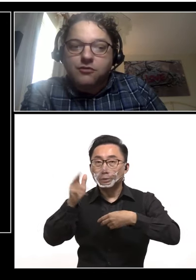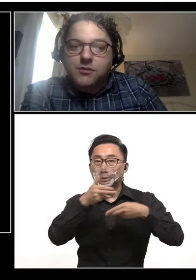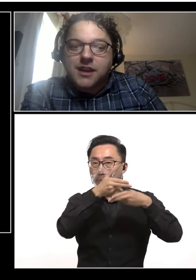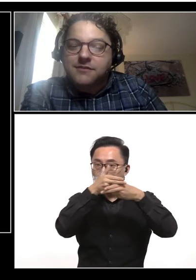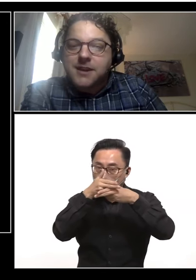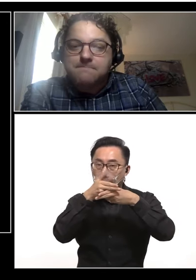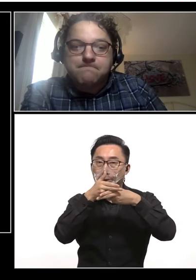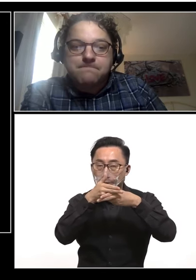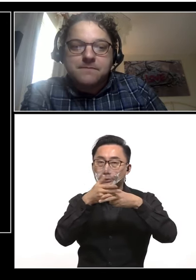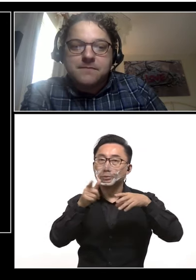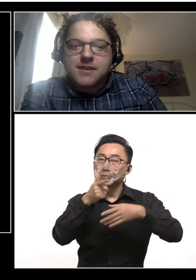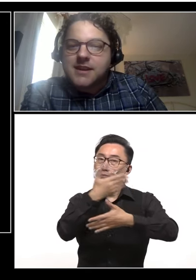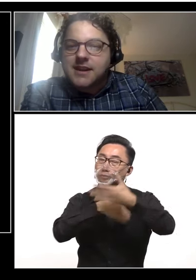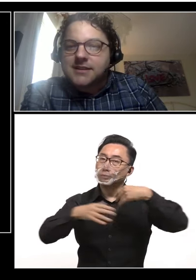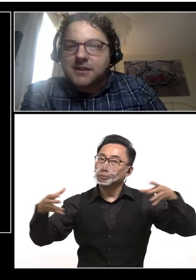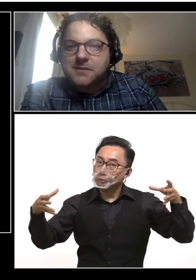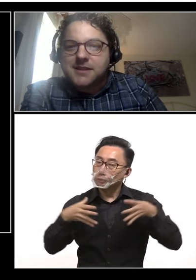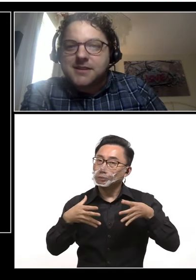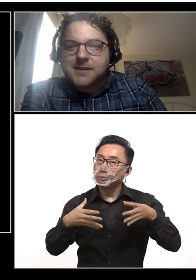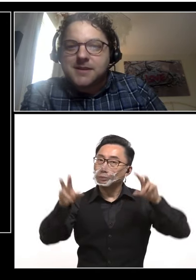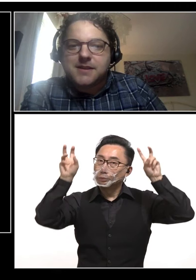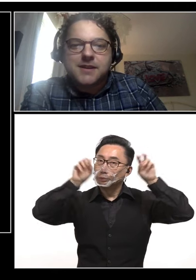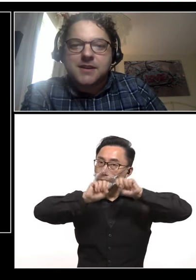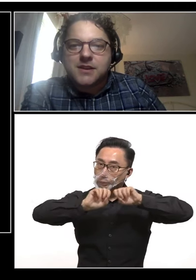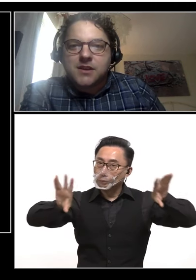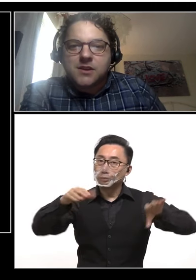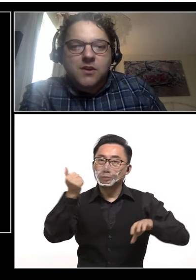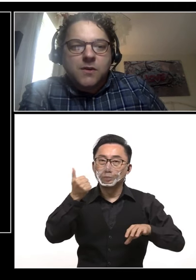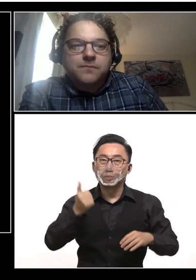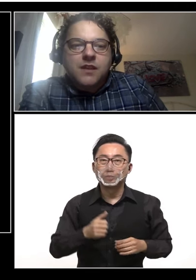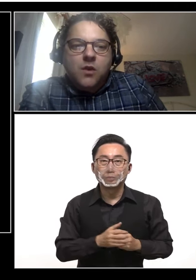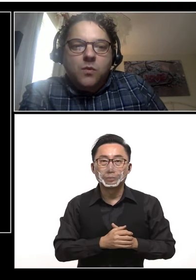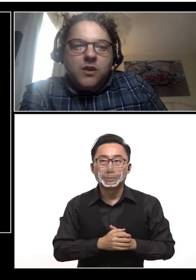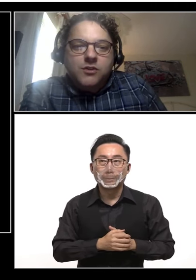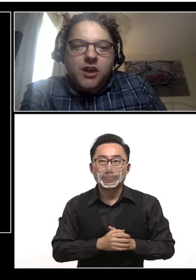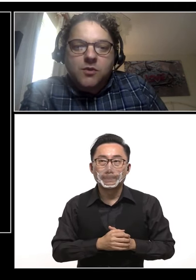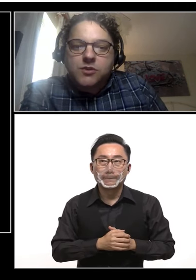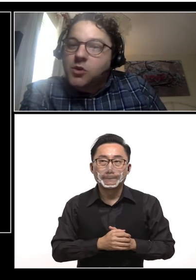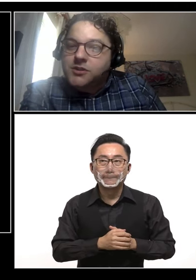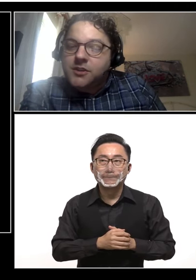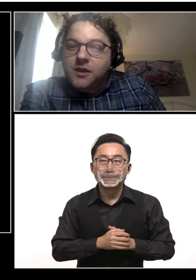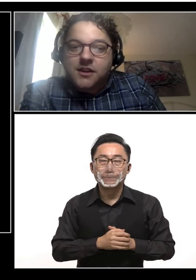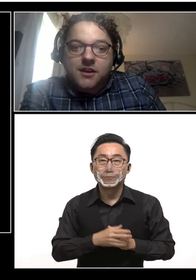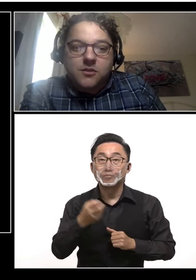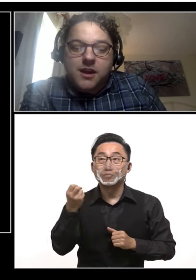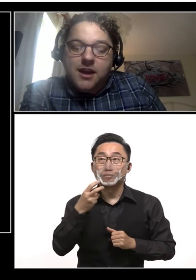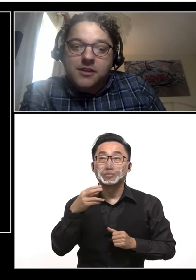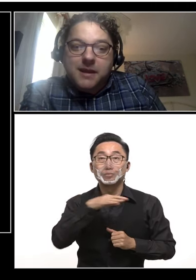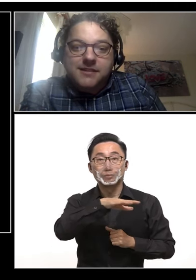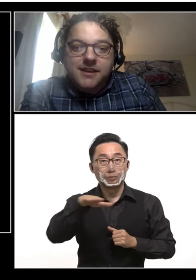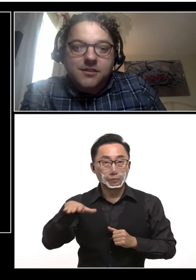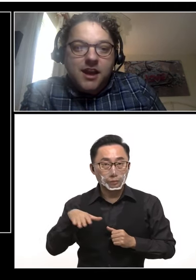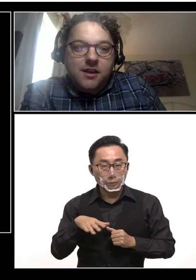such as road safety. Next slide, please. We also tour to